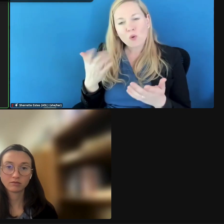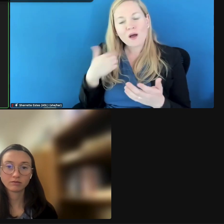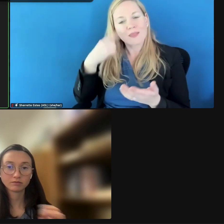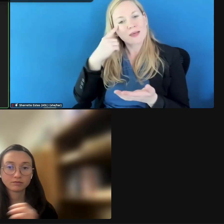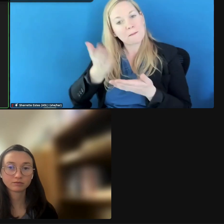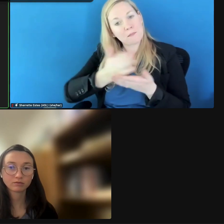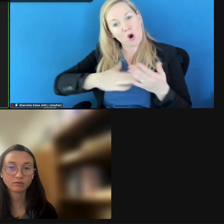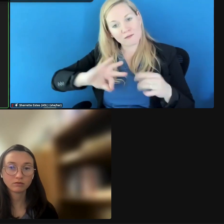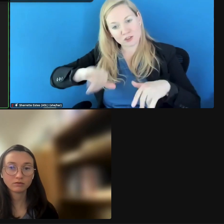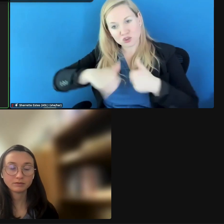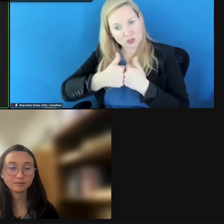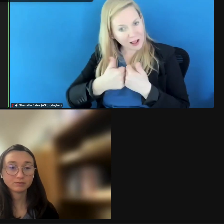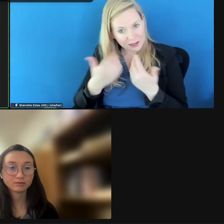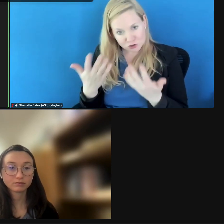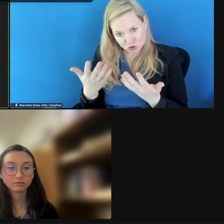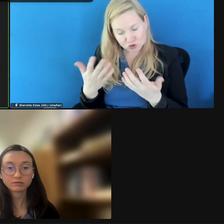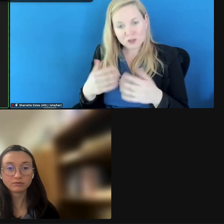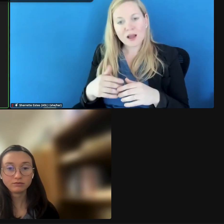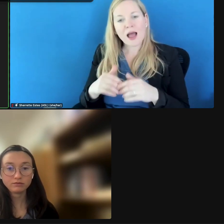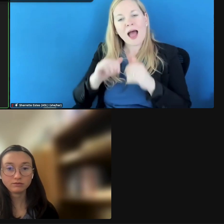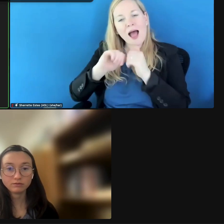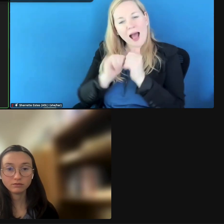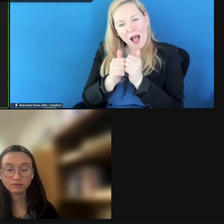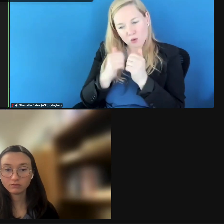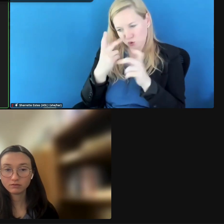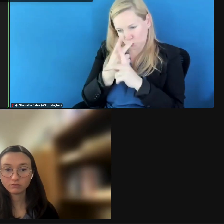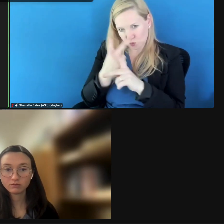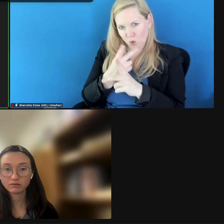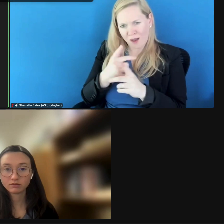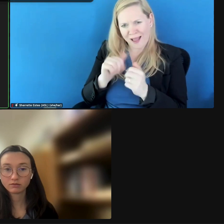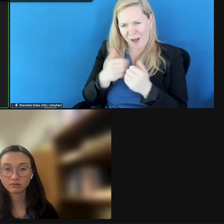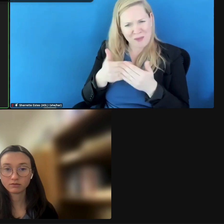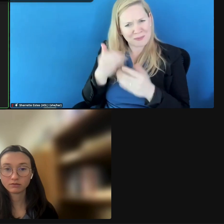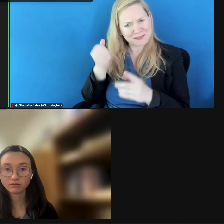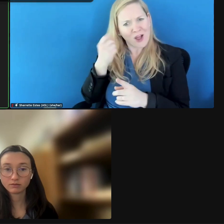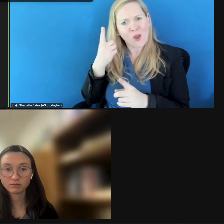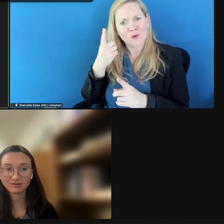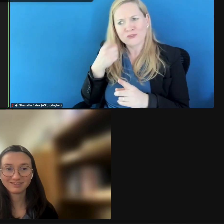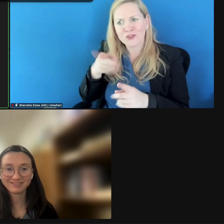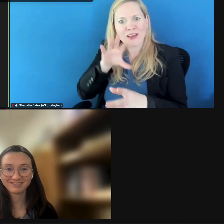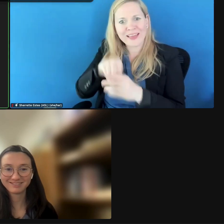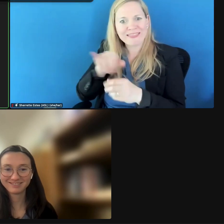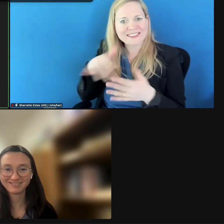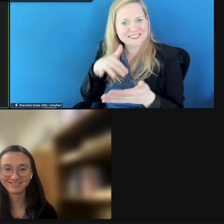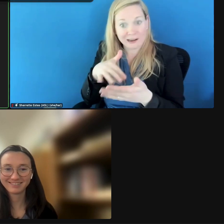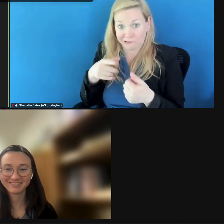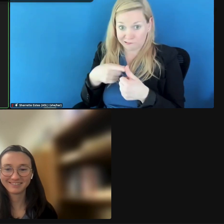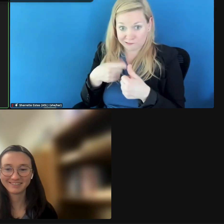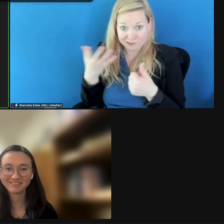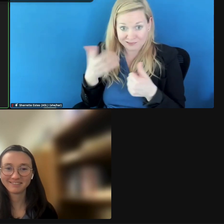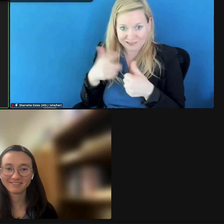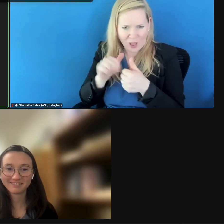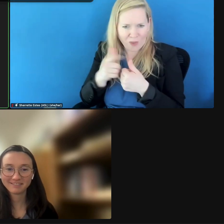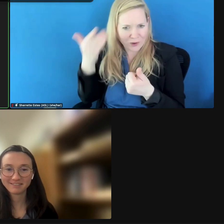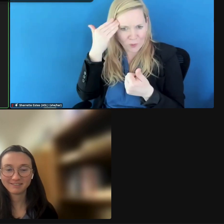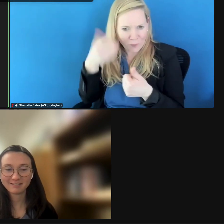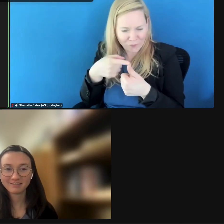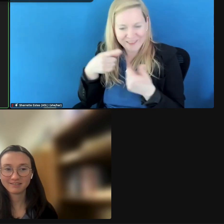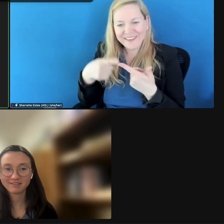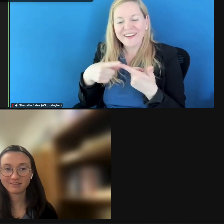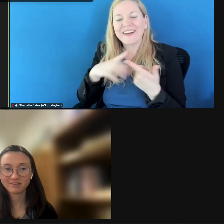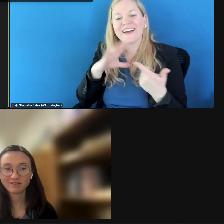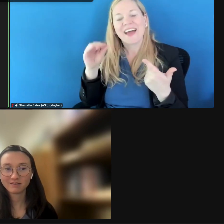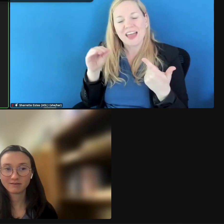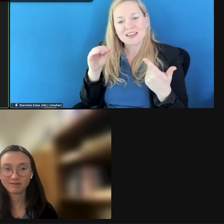challenge is to work out how babies know which experiment they're in, and also is